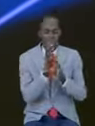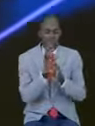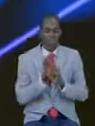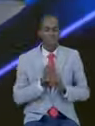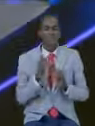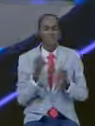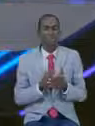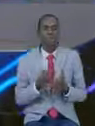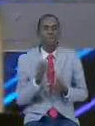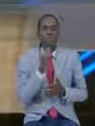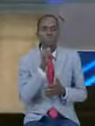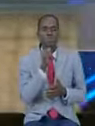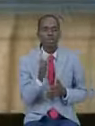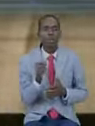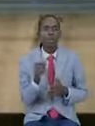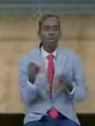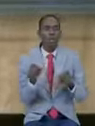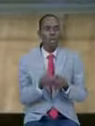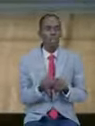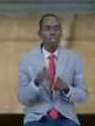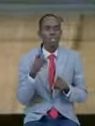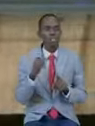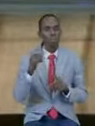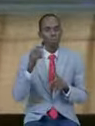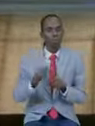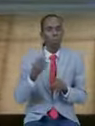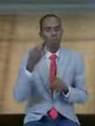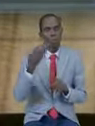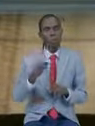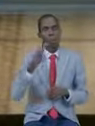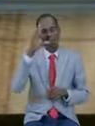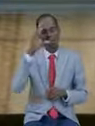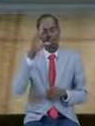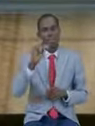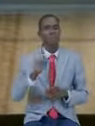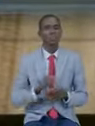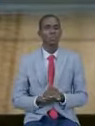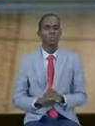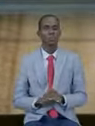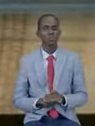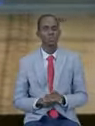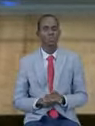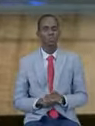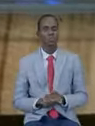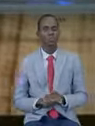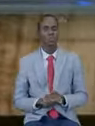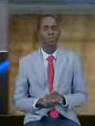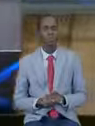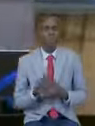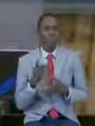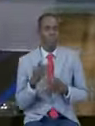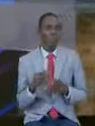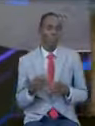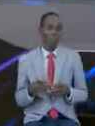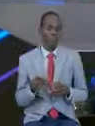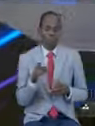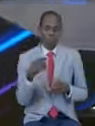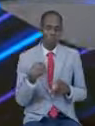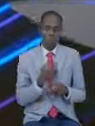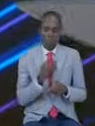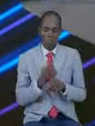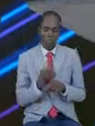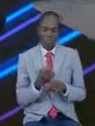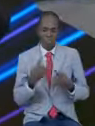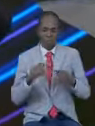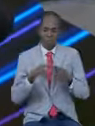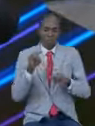received it not as the word of men. You weigh them,